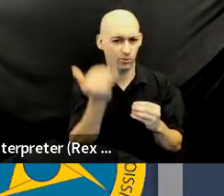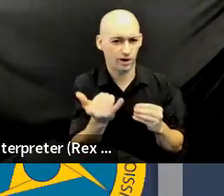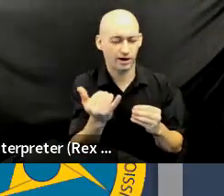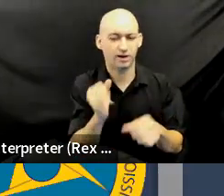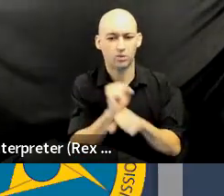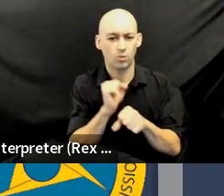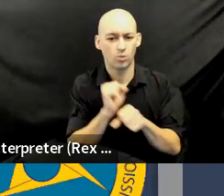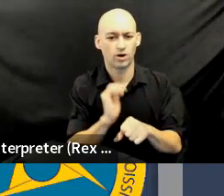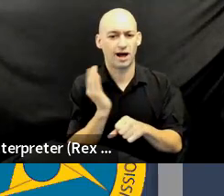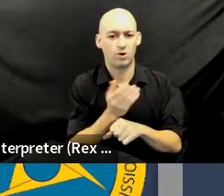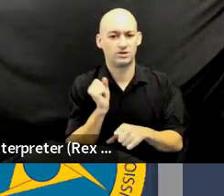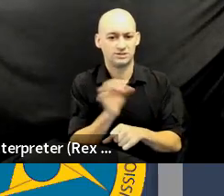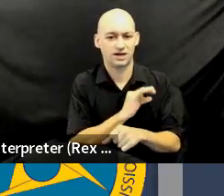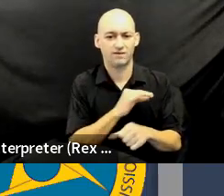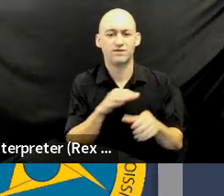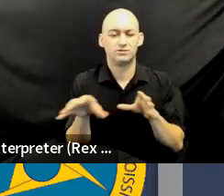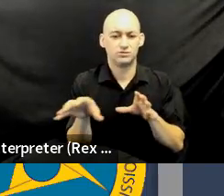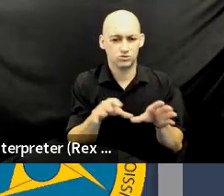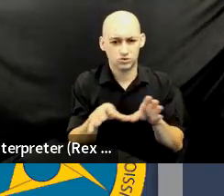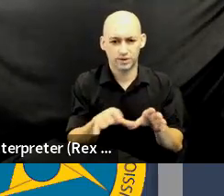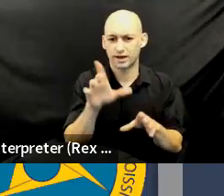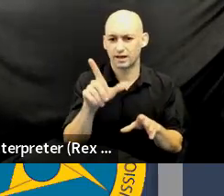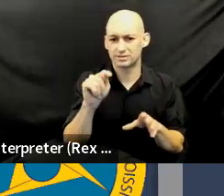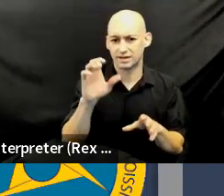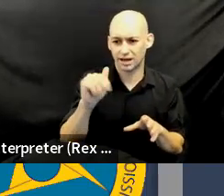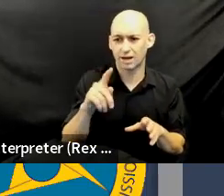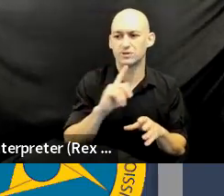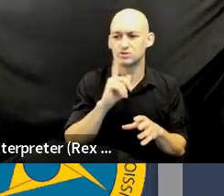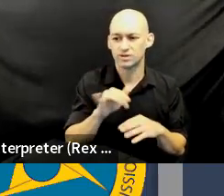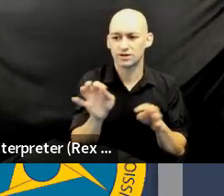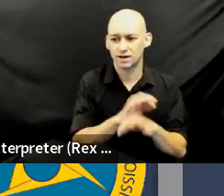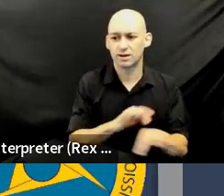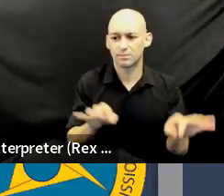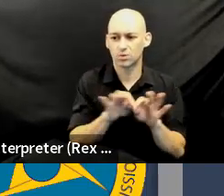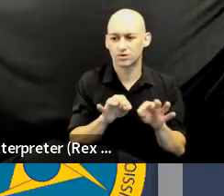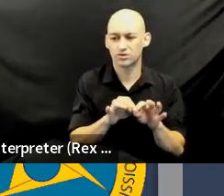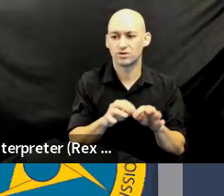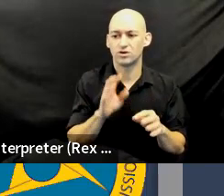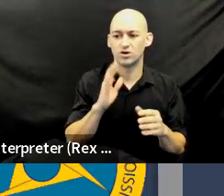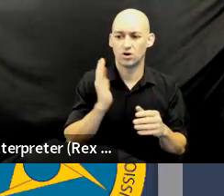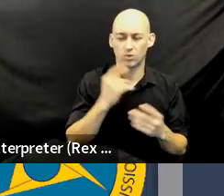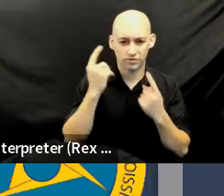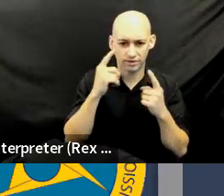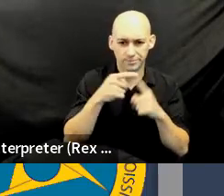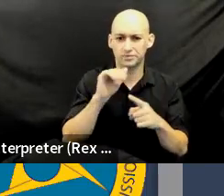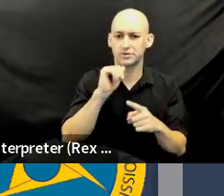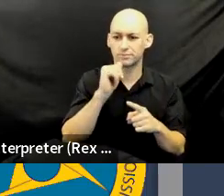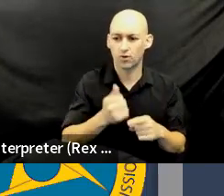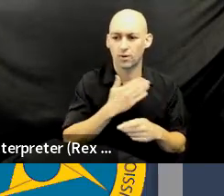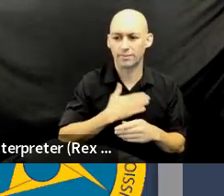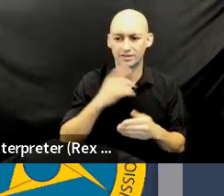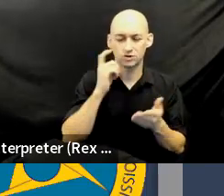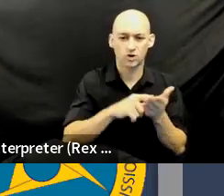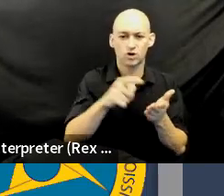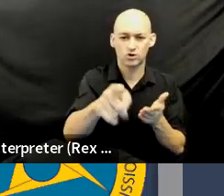work our staff here has done on the LTCAP has been so vital. So we're considering it tomorrow, but please know that you've been